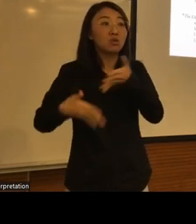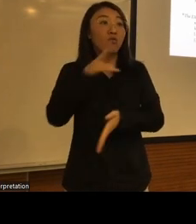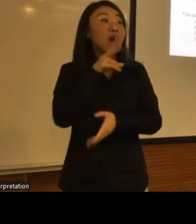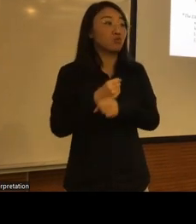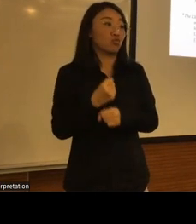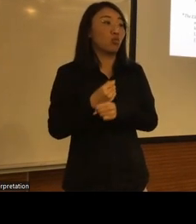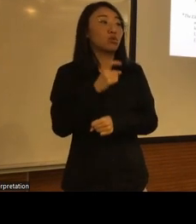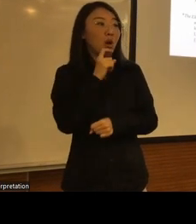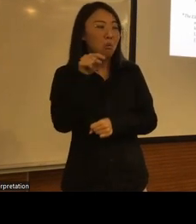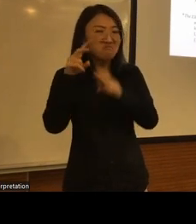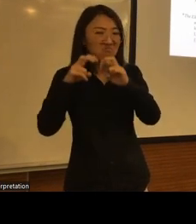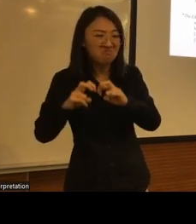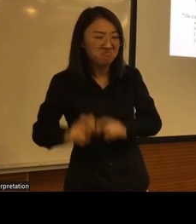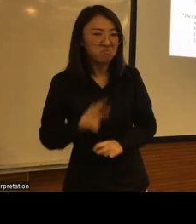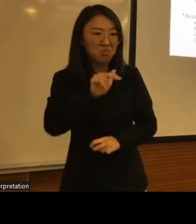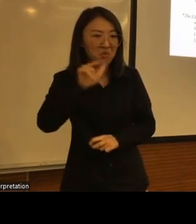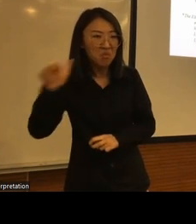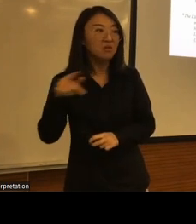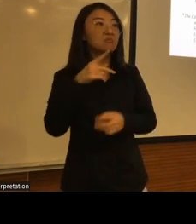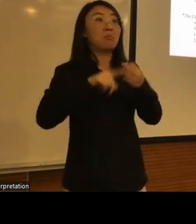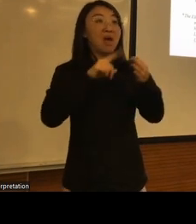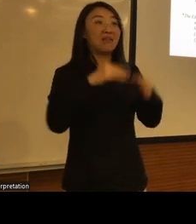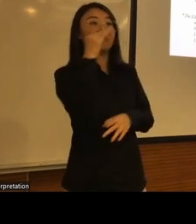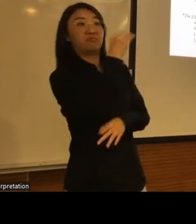interpreter. You see her name